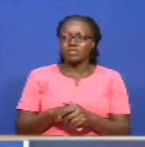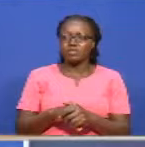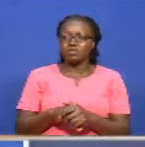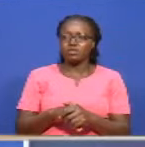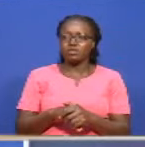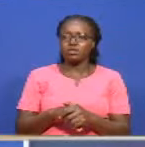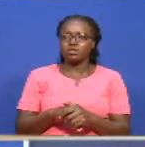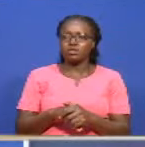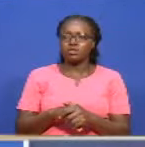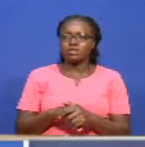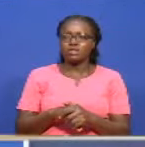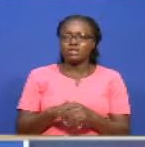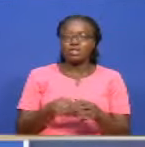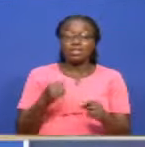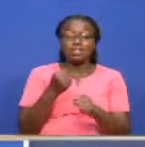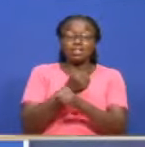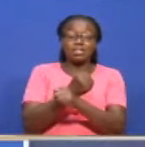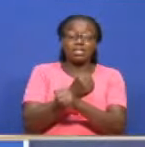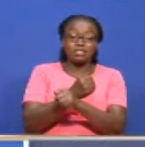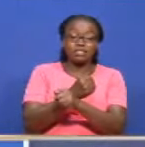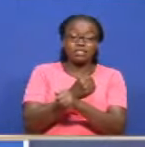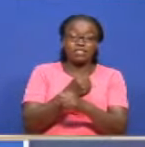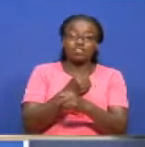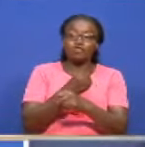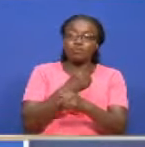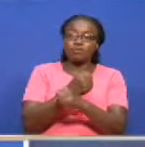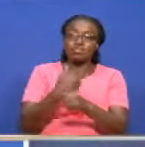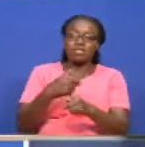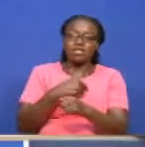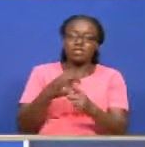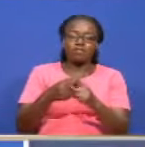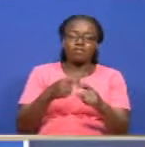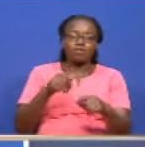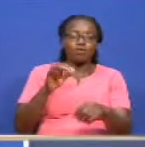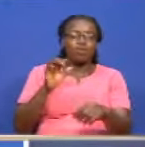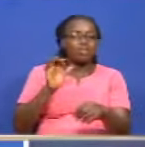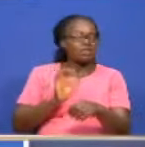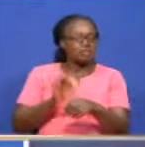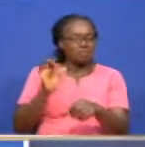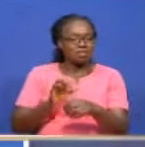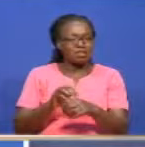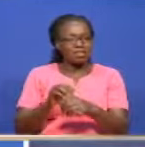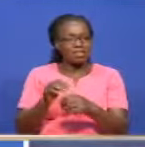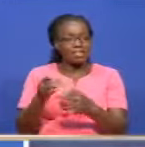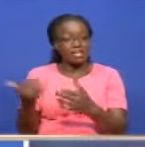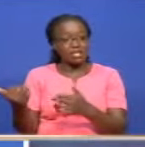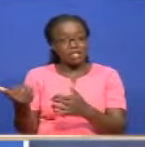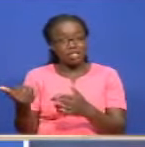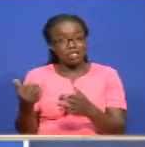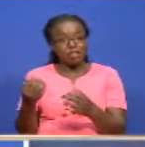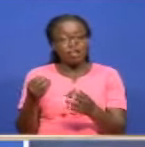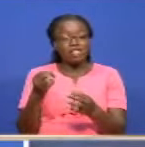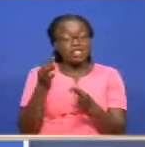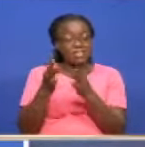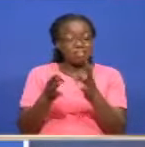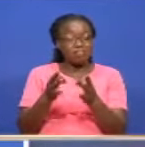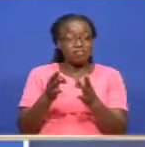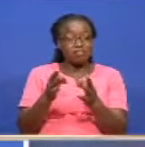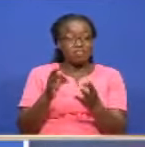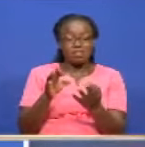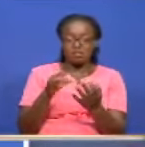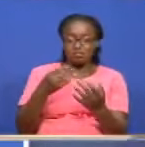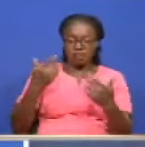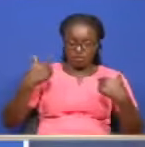It is done to prevent us from contaminating others in case we or our gear could have picked the virus from